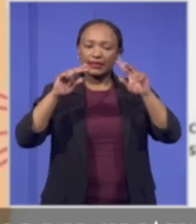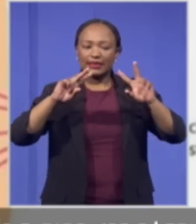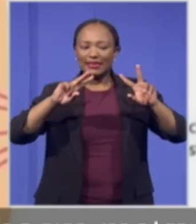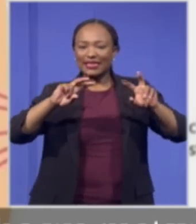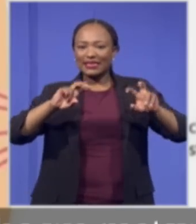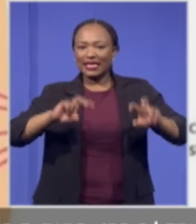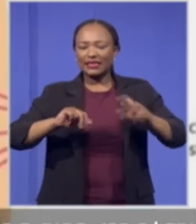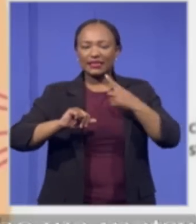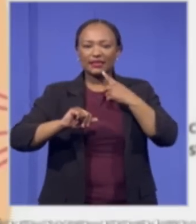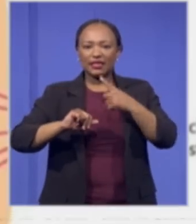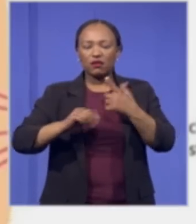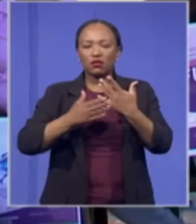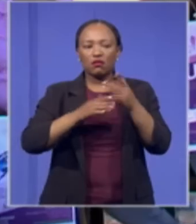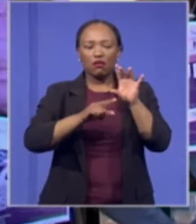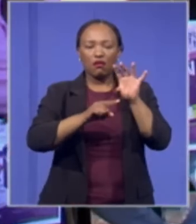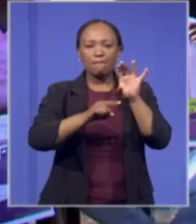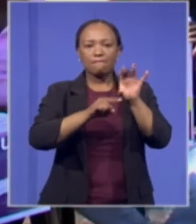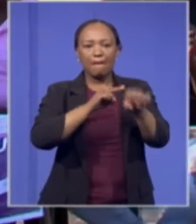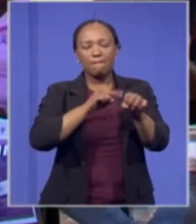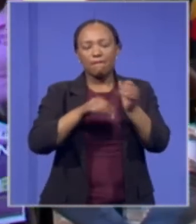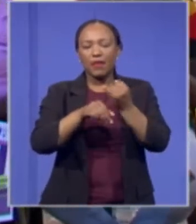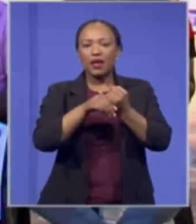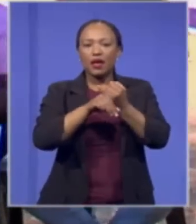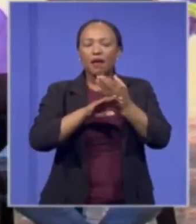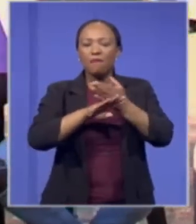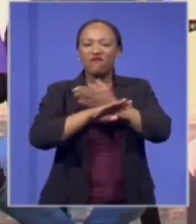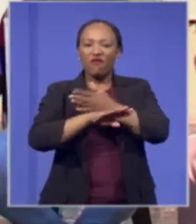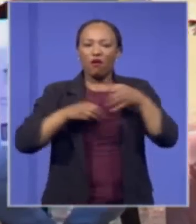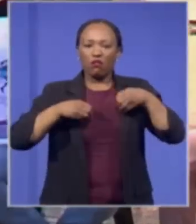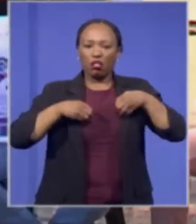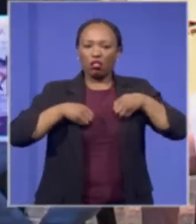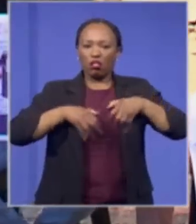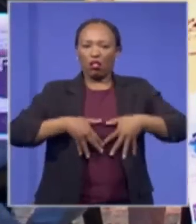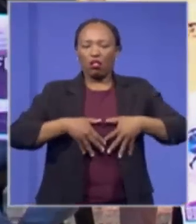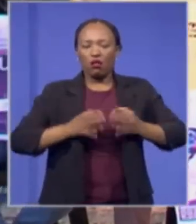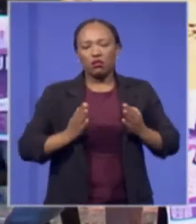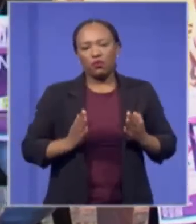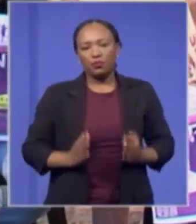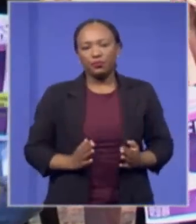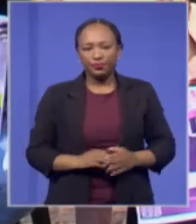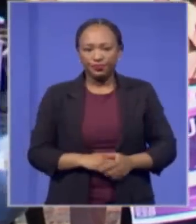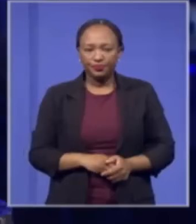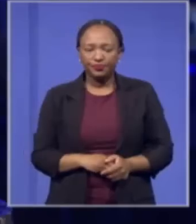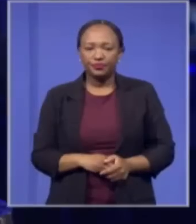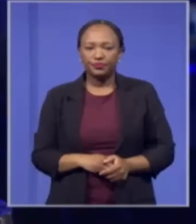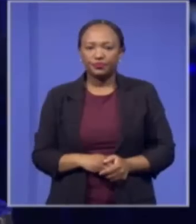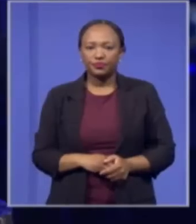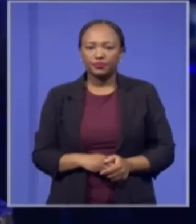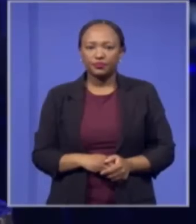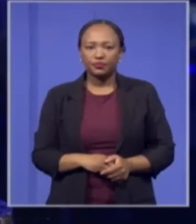thusa ho fumana bohloko bona ka pele bo so kene ho ditho tse ding tsa mmele.